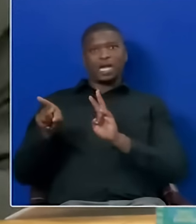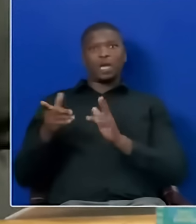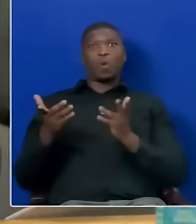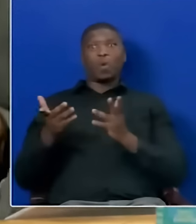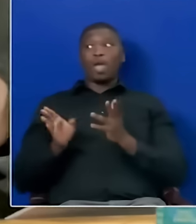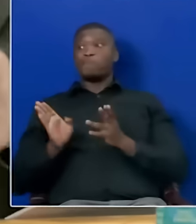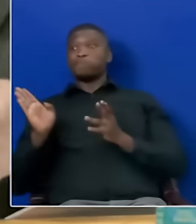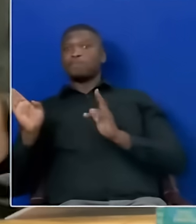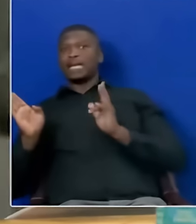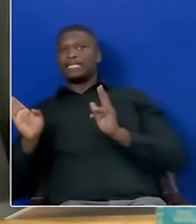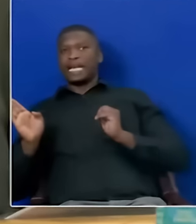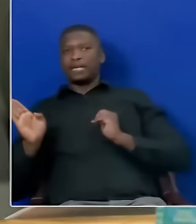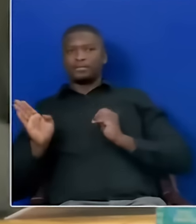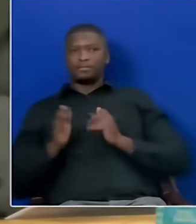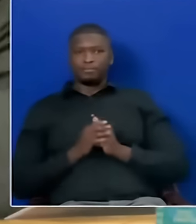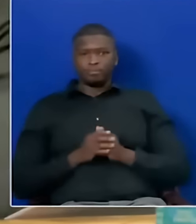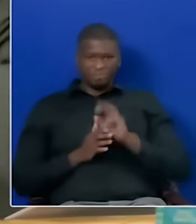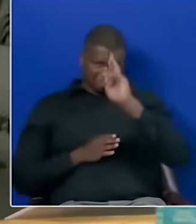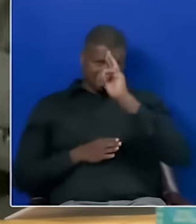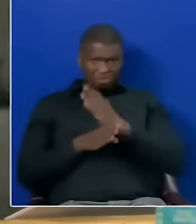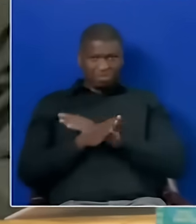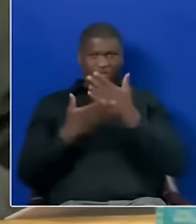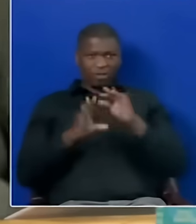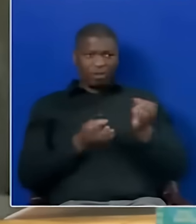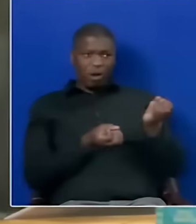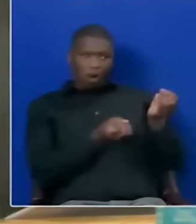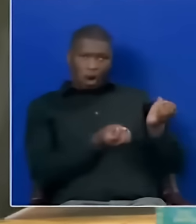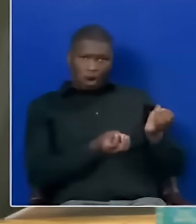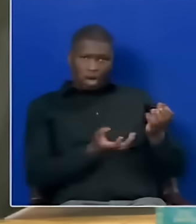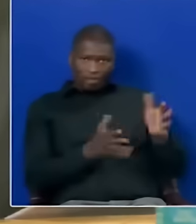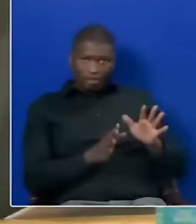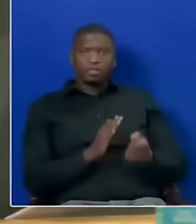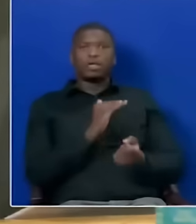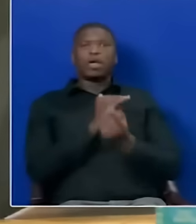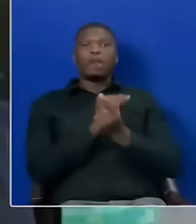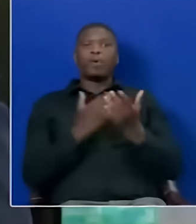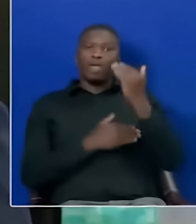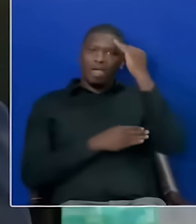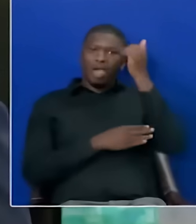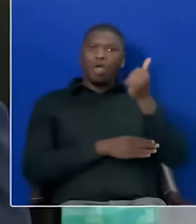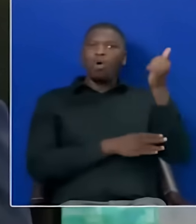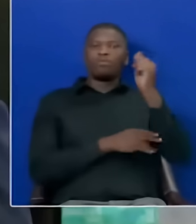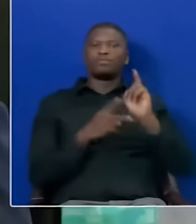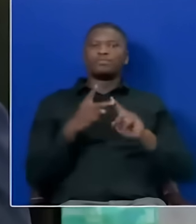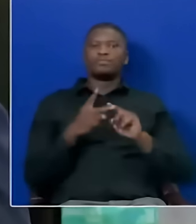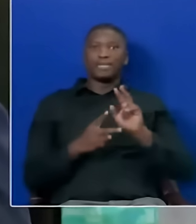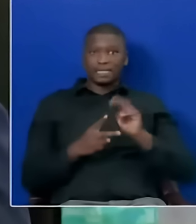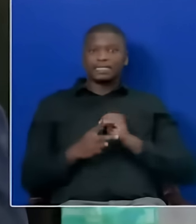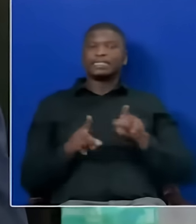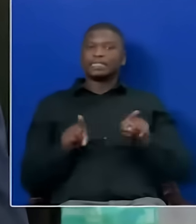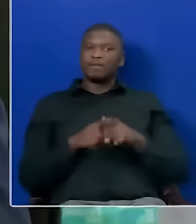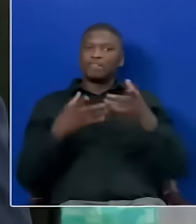Because you spoke earlier of entries not just at head office, but also at KZN. Commissioner, at a later stage, the system will show